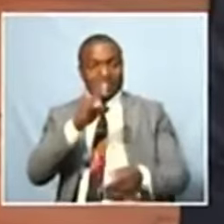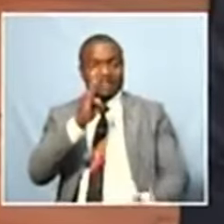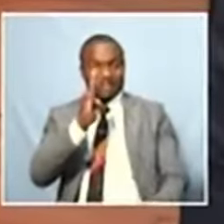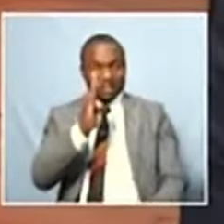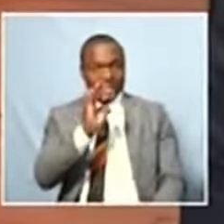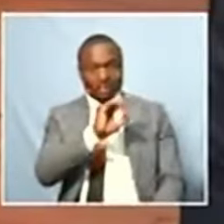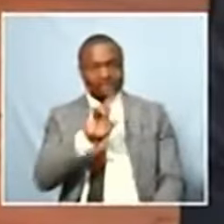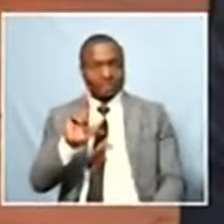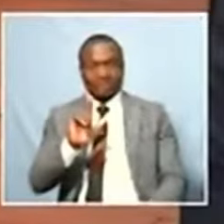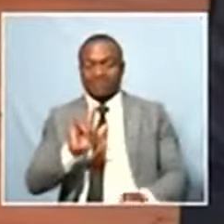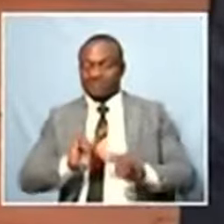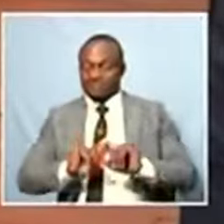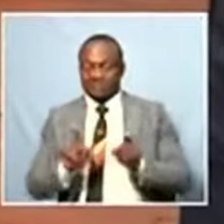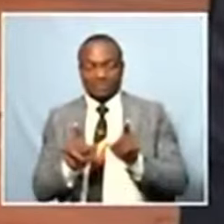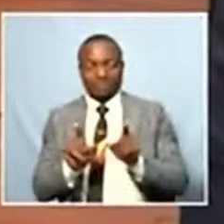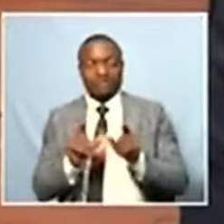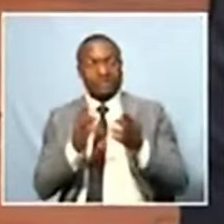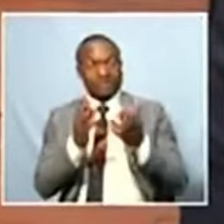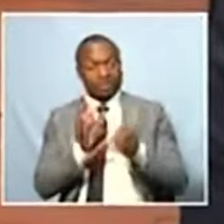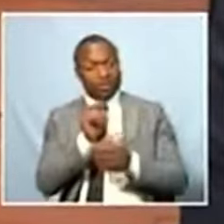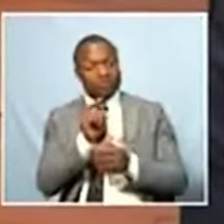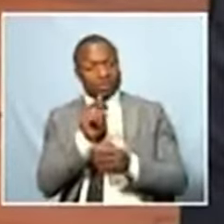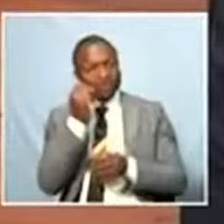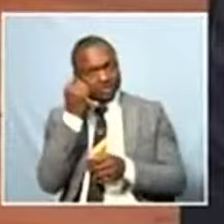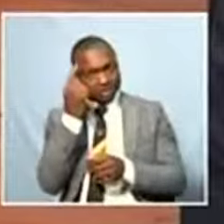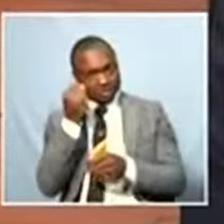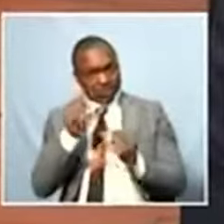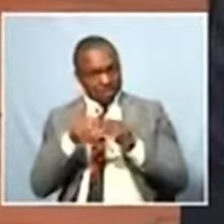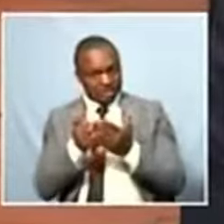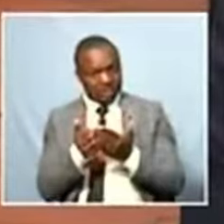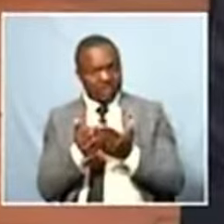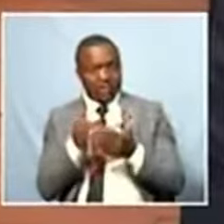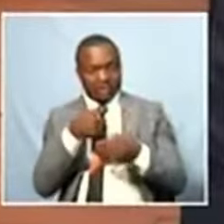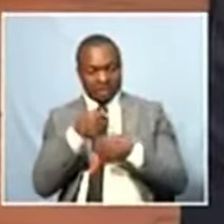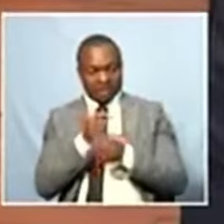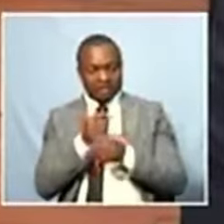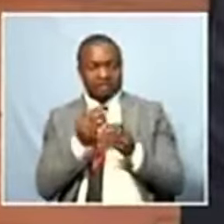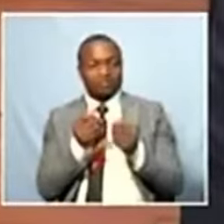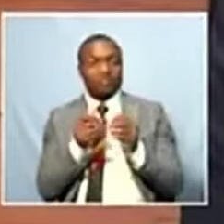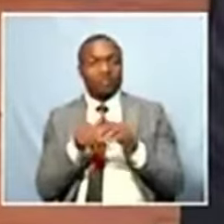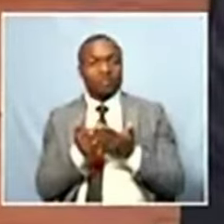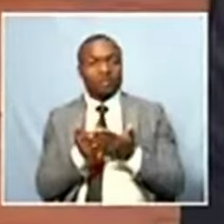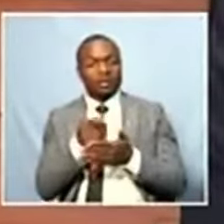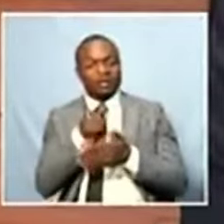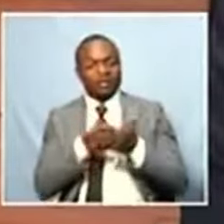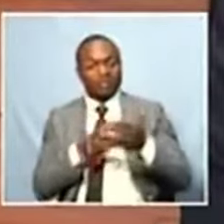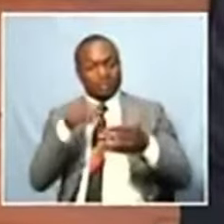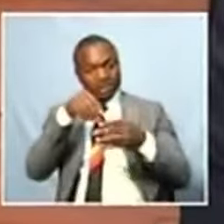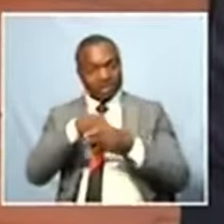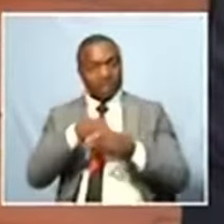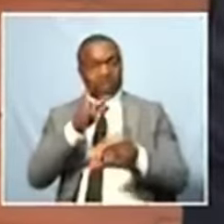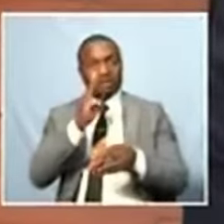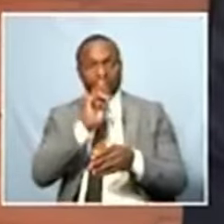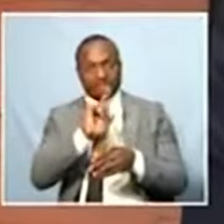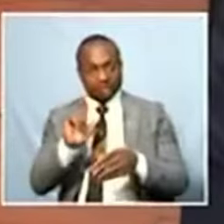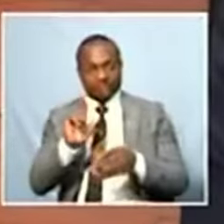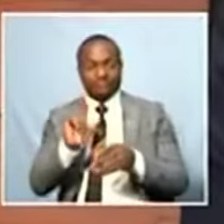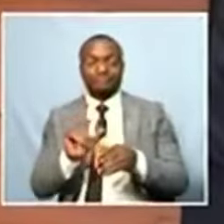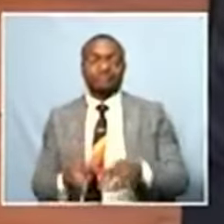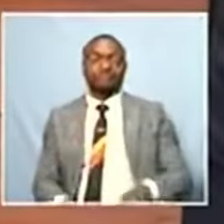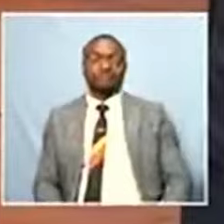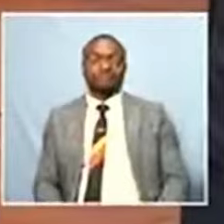something else. So I wanted to understand how are they going to make money from what is in the bill? In the bill. Yes.